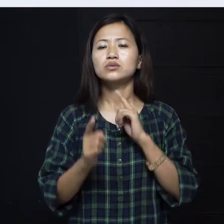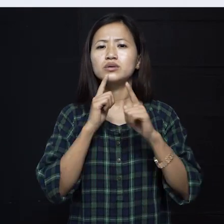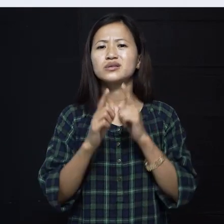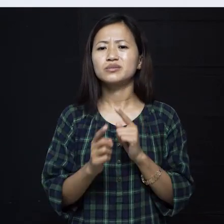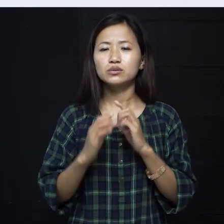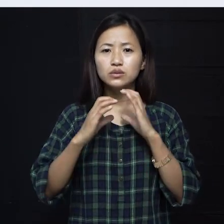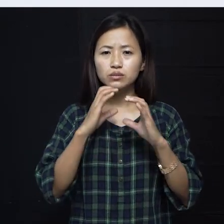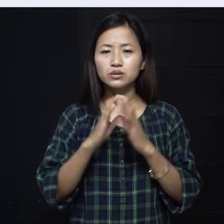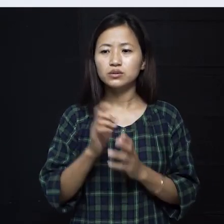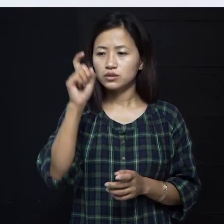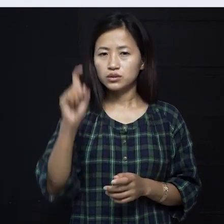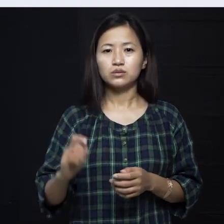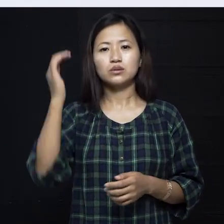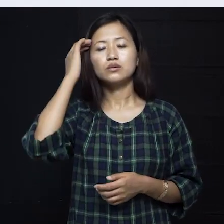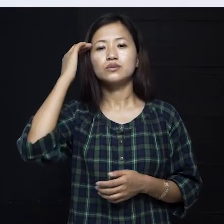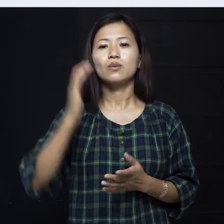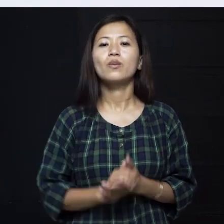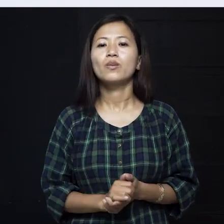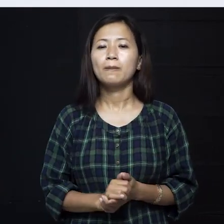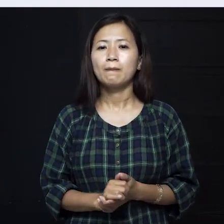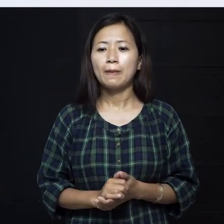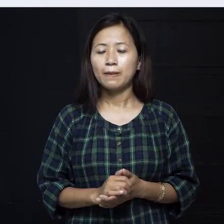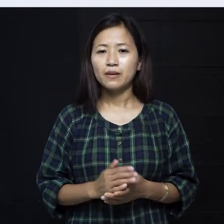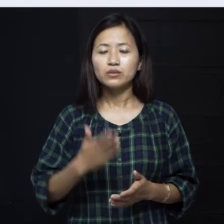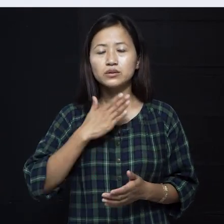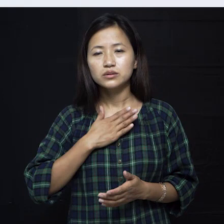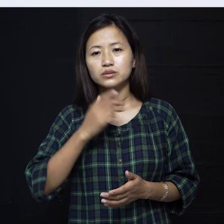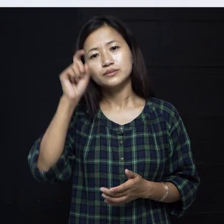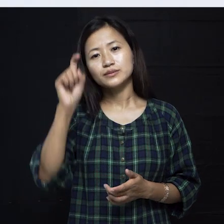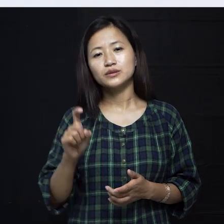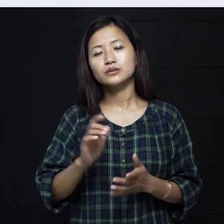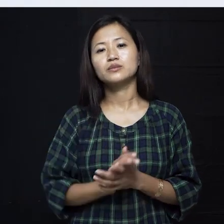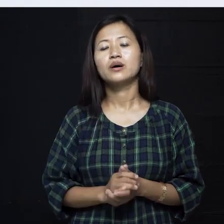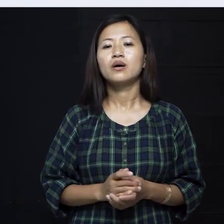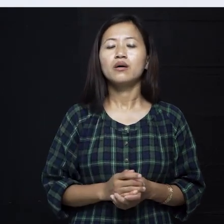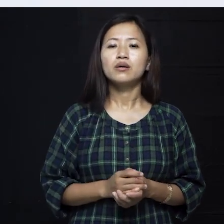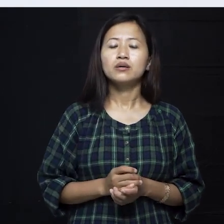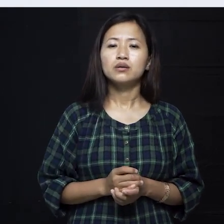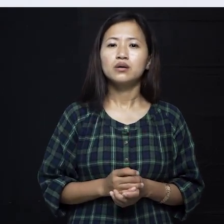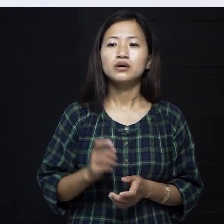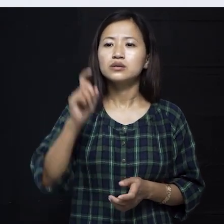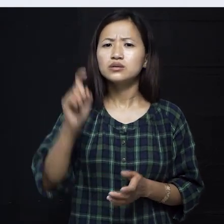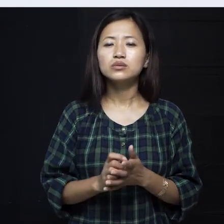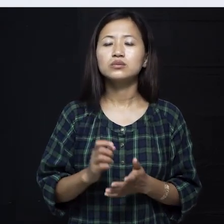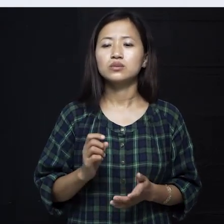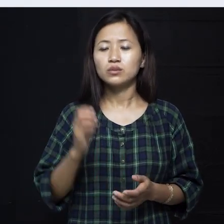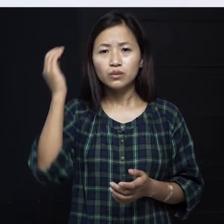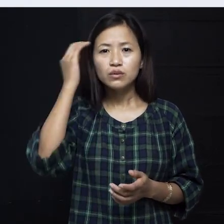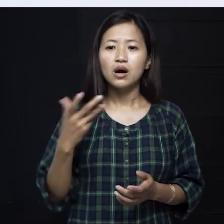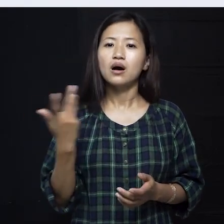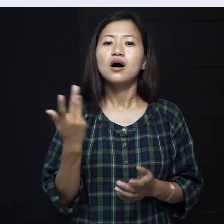communication, we need to know, and we need to respect it also. Okay, that is, we need to know how to use